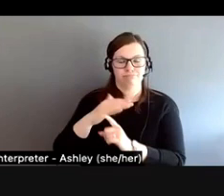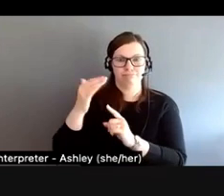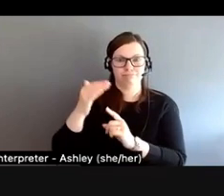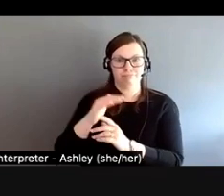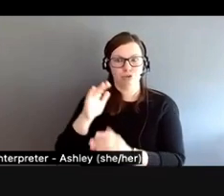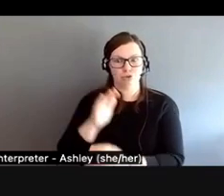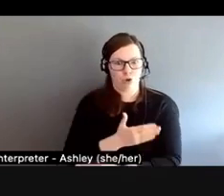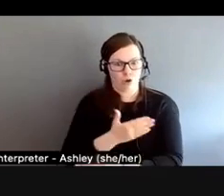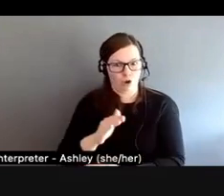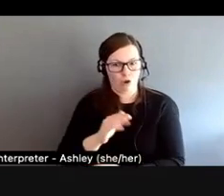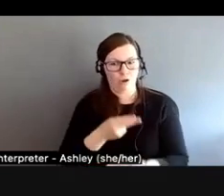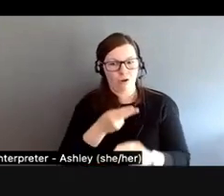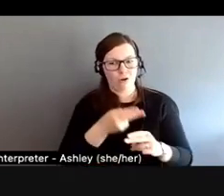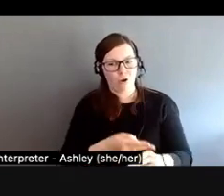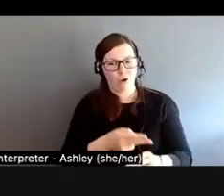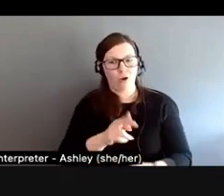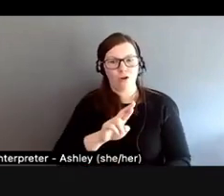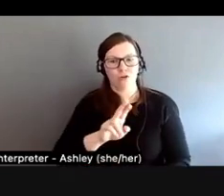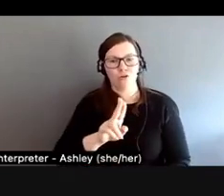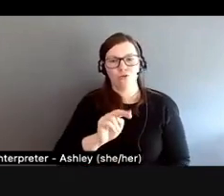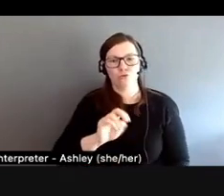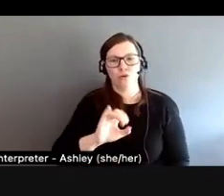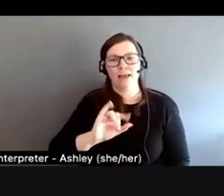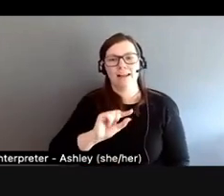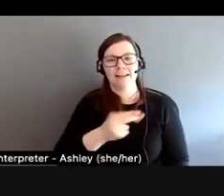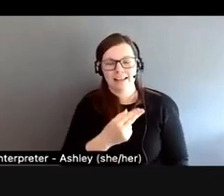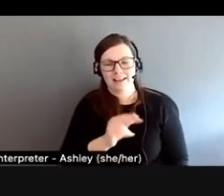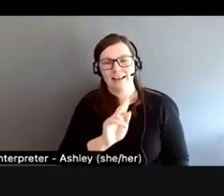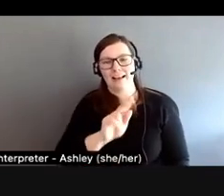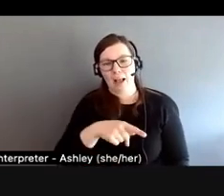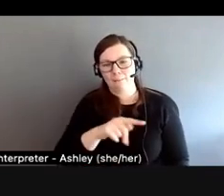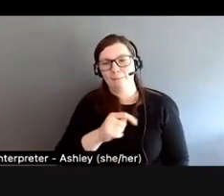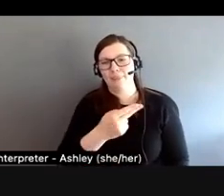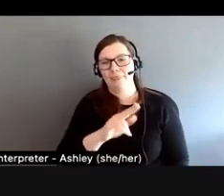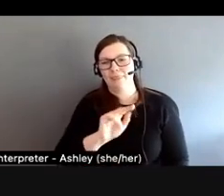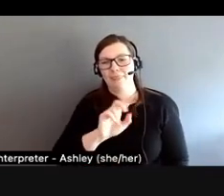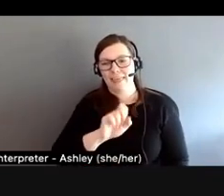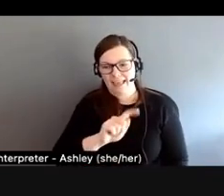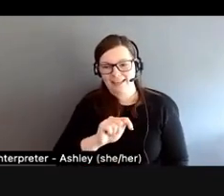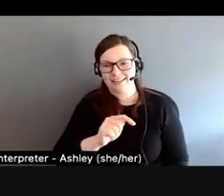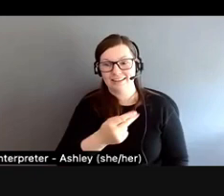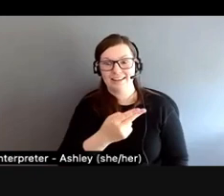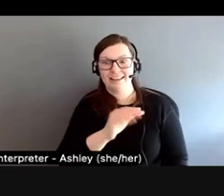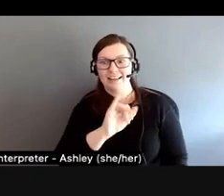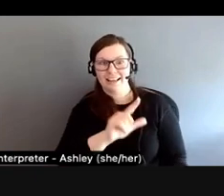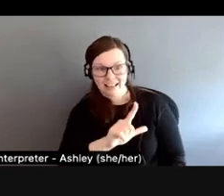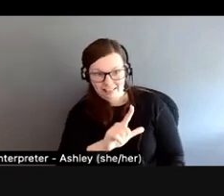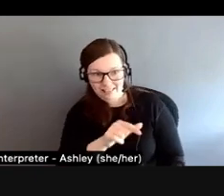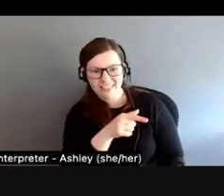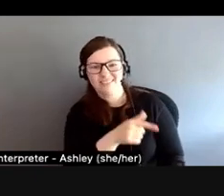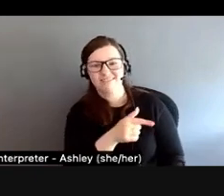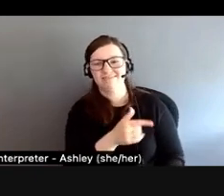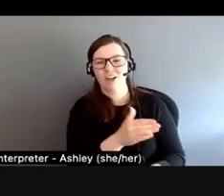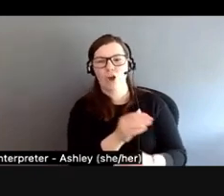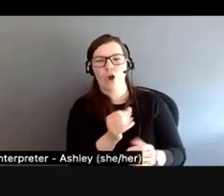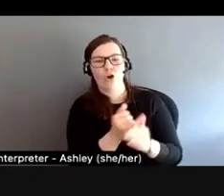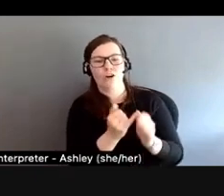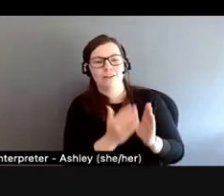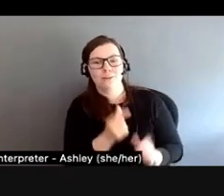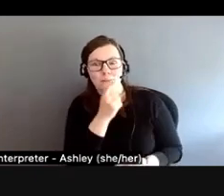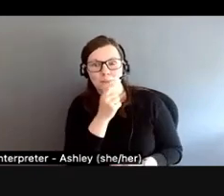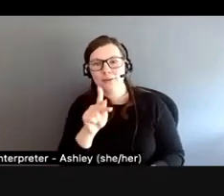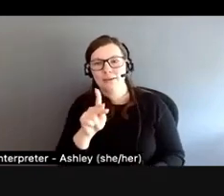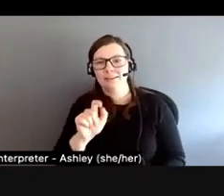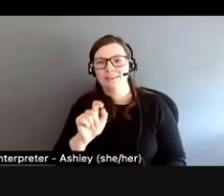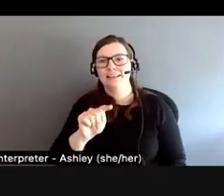high streaming because of that song, because youth are watching the show, heard that song, and now it's all over TikTok, and people